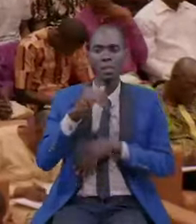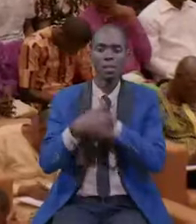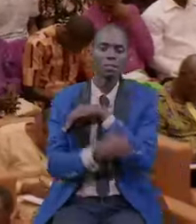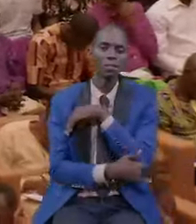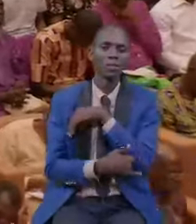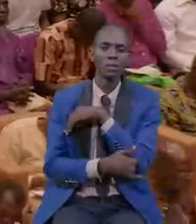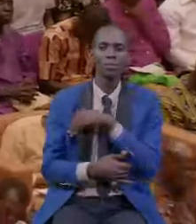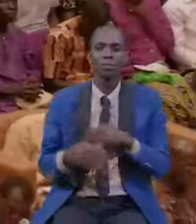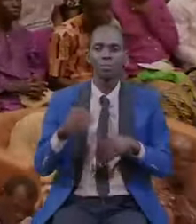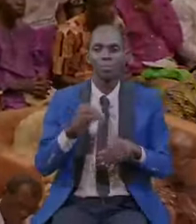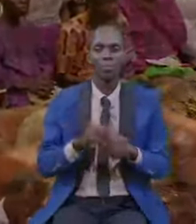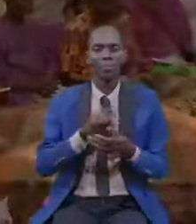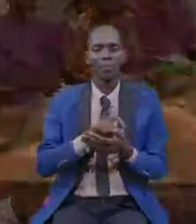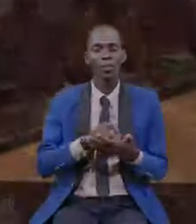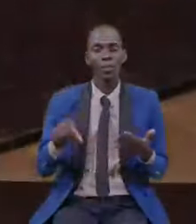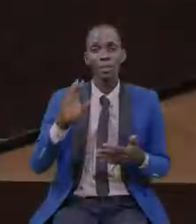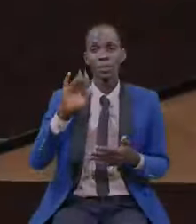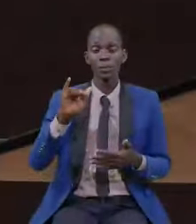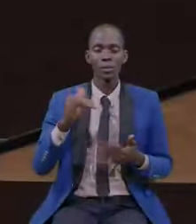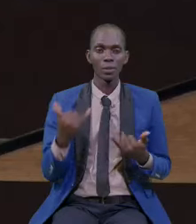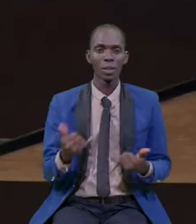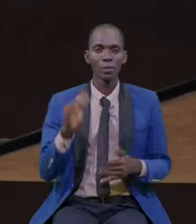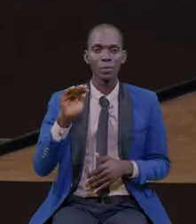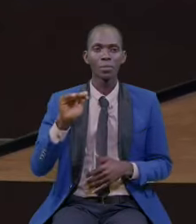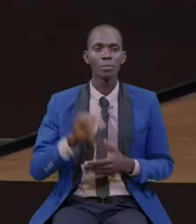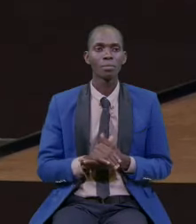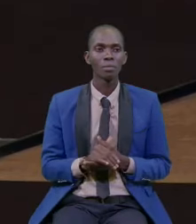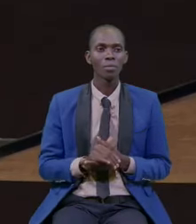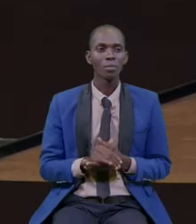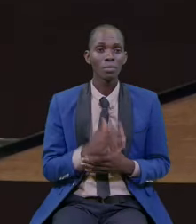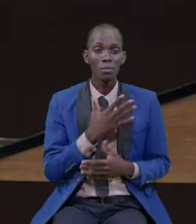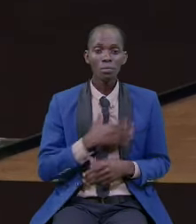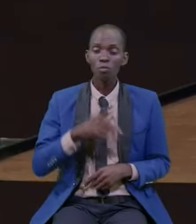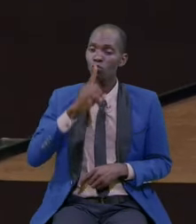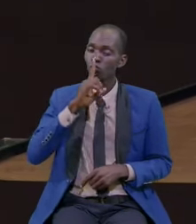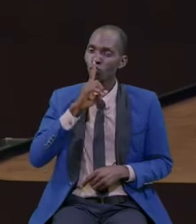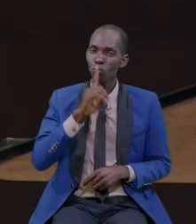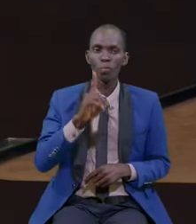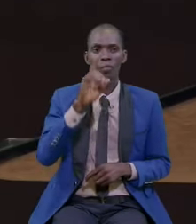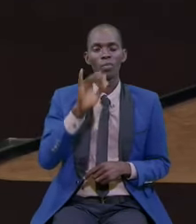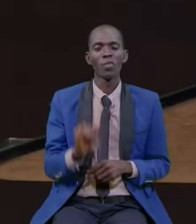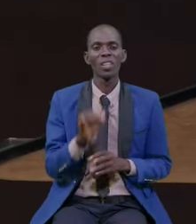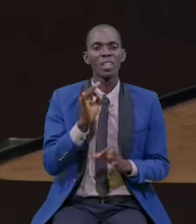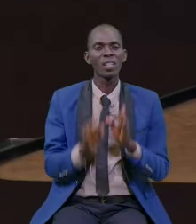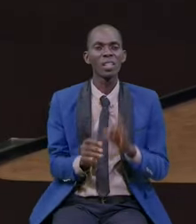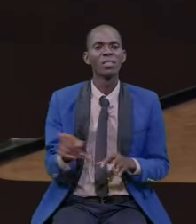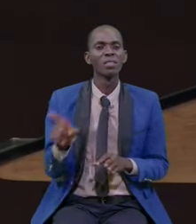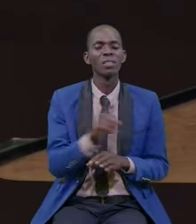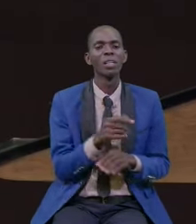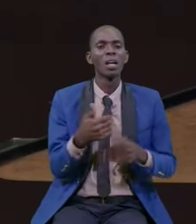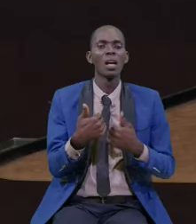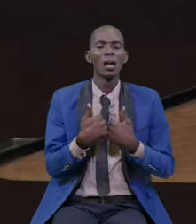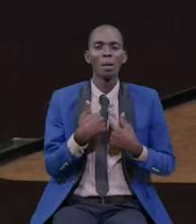14, verse 15 rather, it says, and truly, if they had